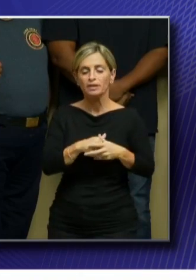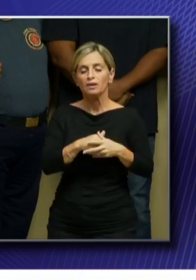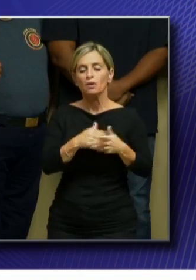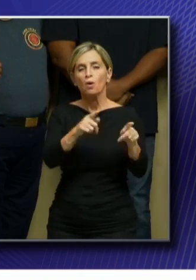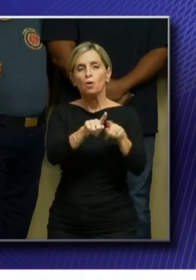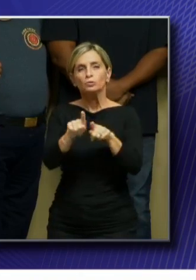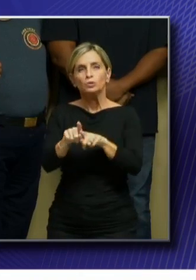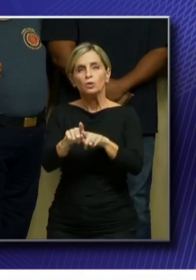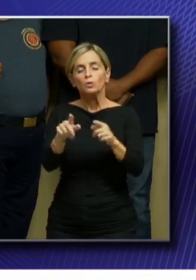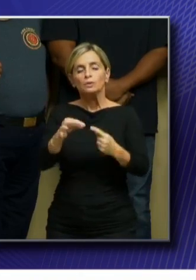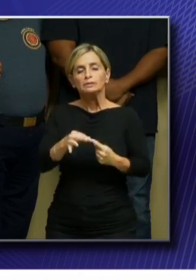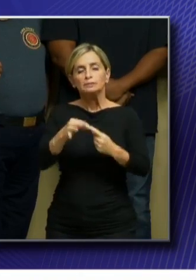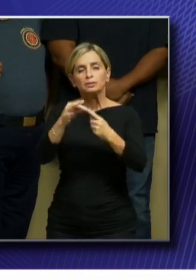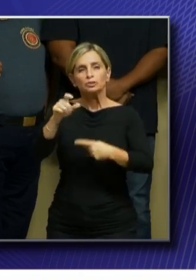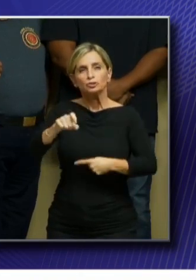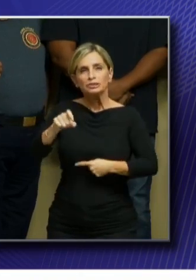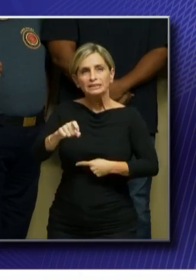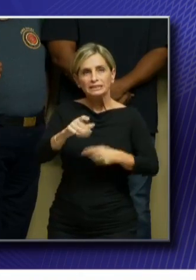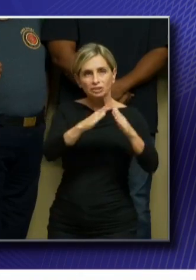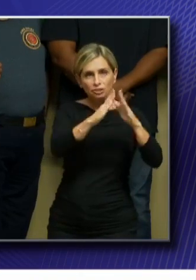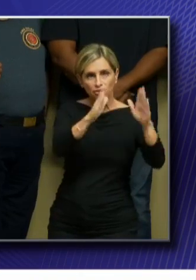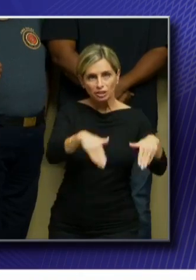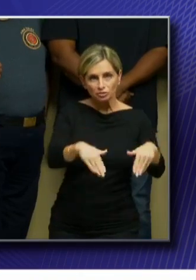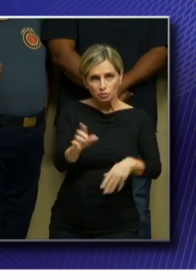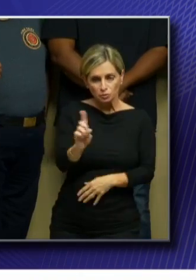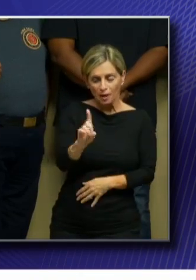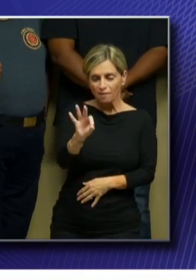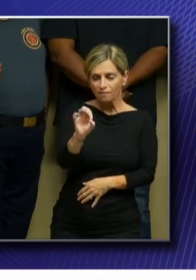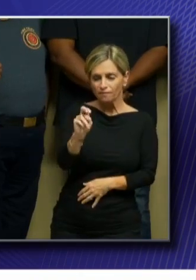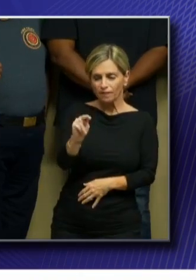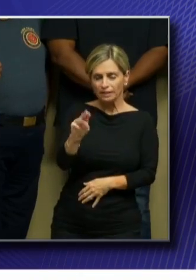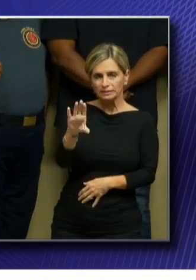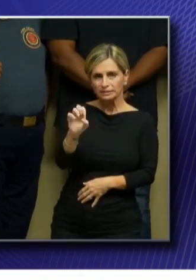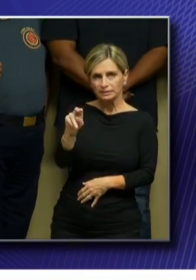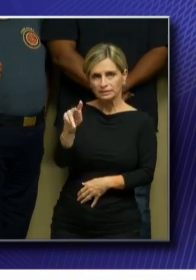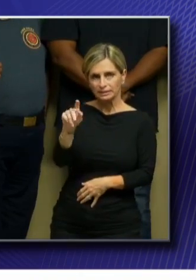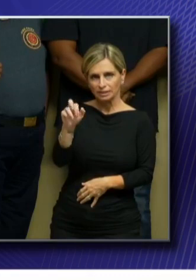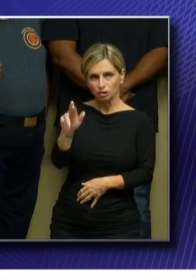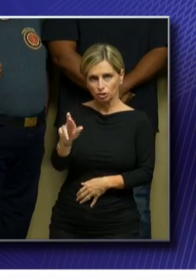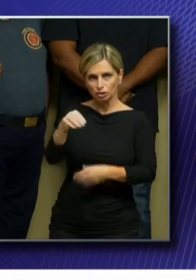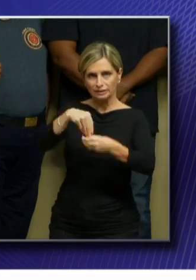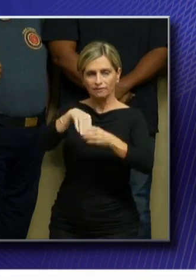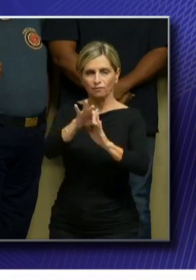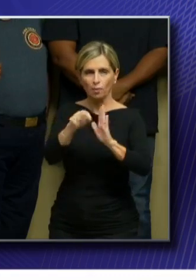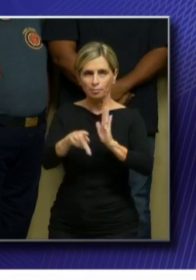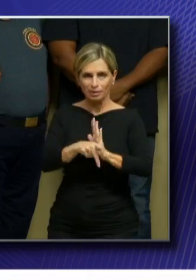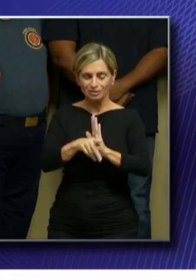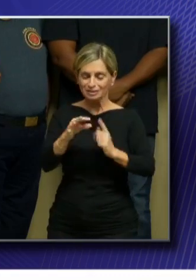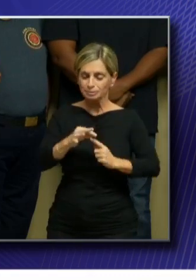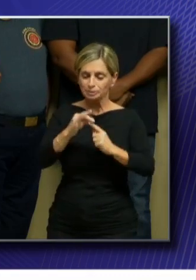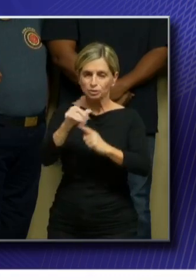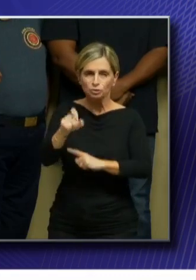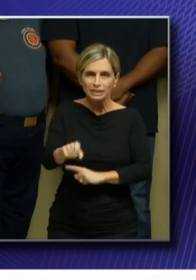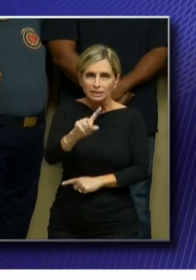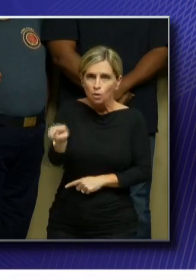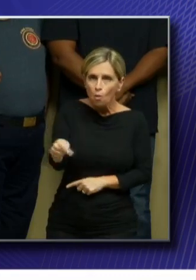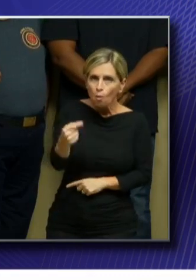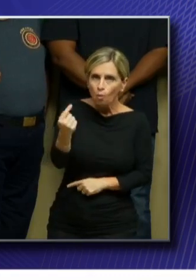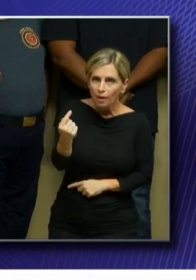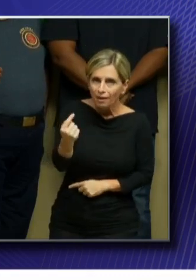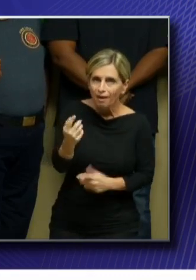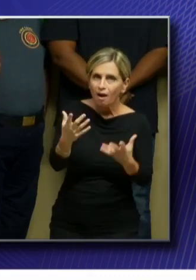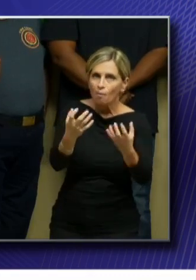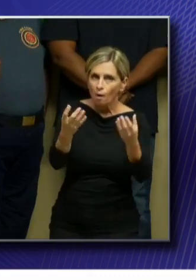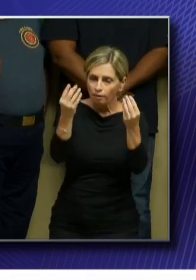at the Fenn Center in Fort Pierce will also open up at 2 p.m. today. This is a special needs shelter only, and to clarify